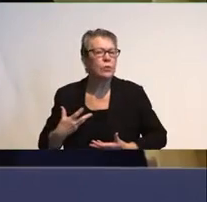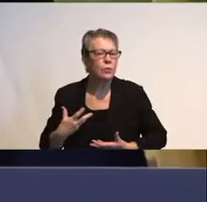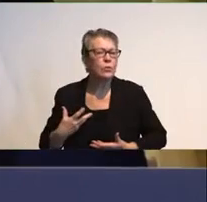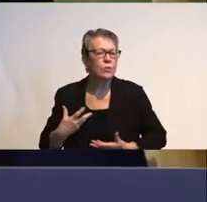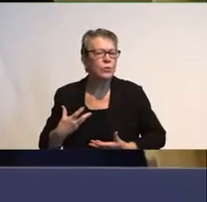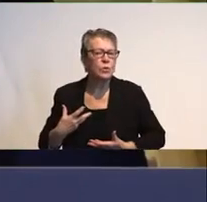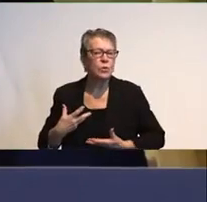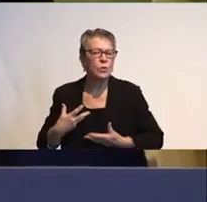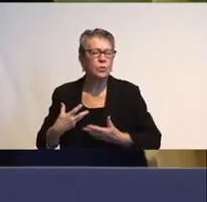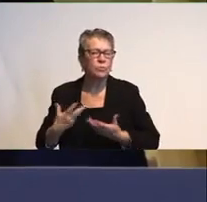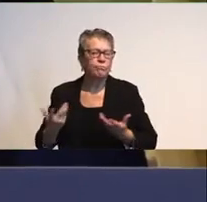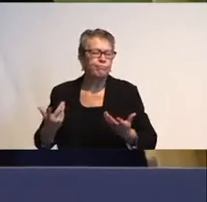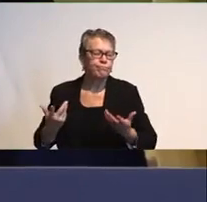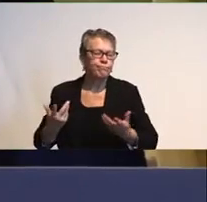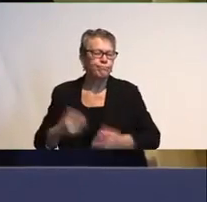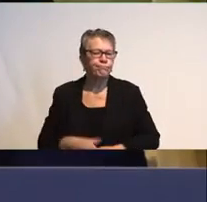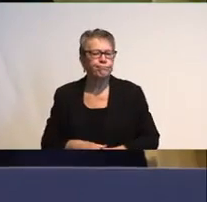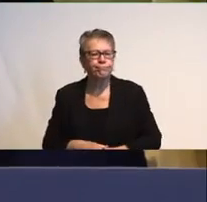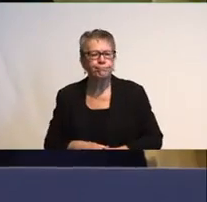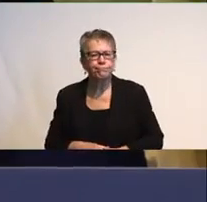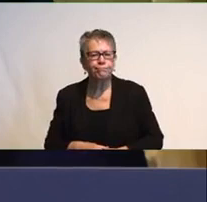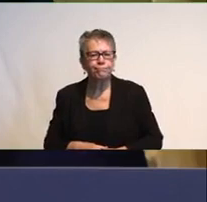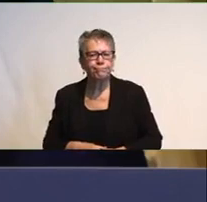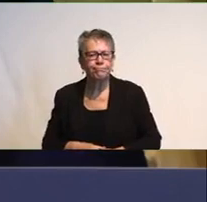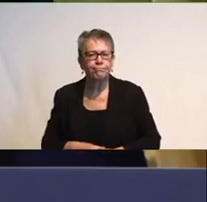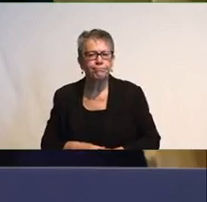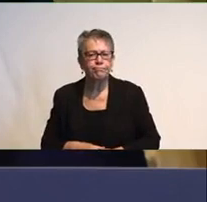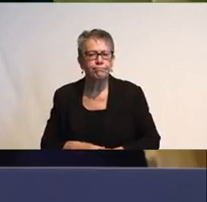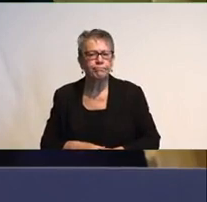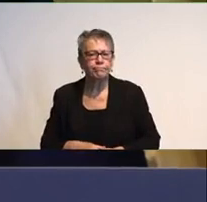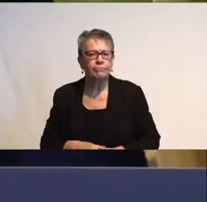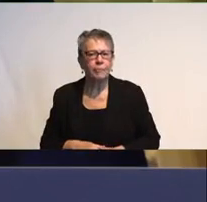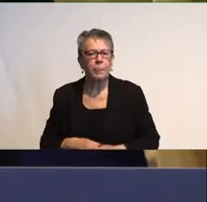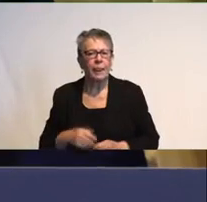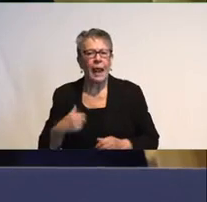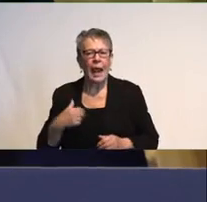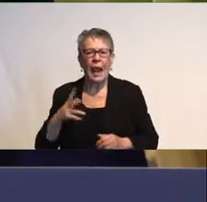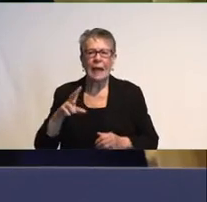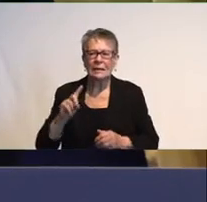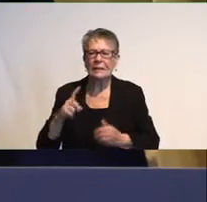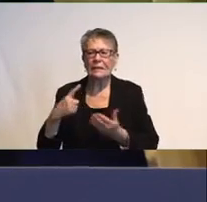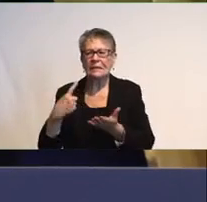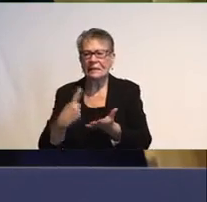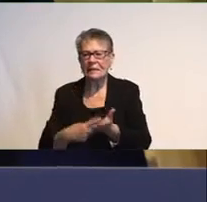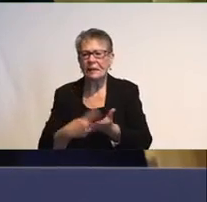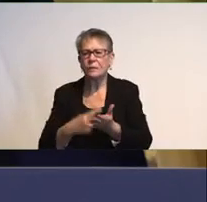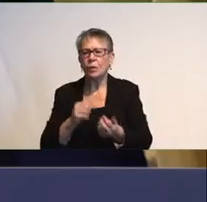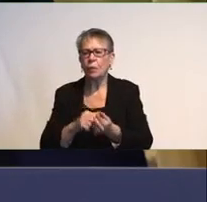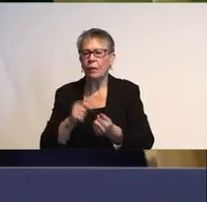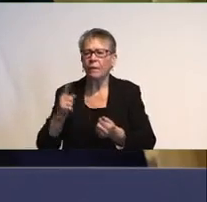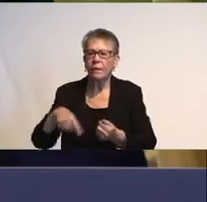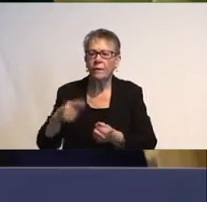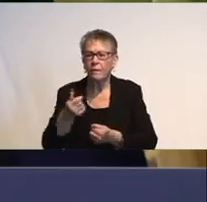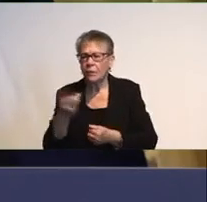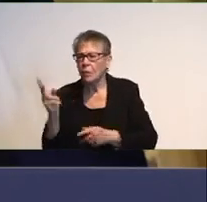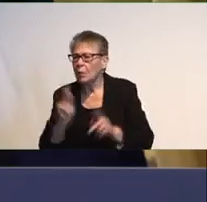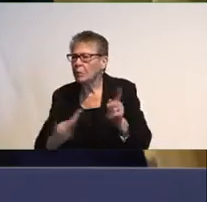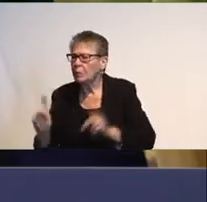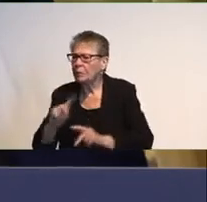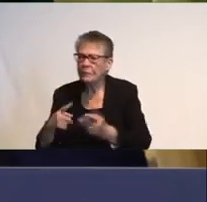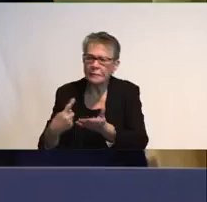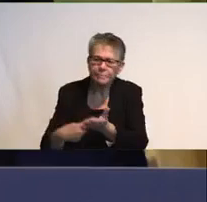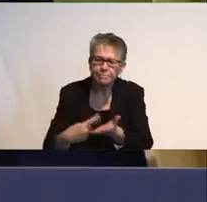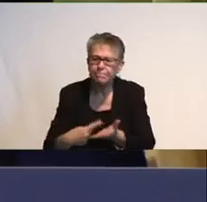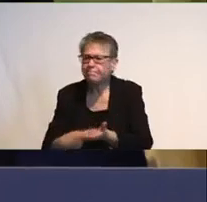good conversations with folks in and around that, and I think it's just as a general matter, the approach, the notion,